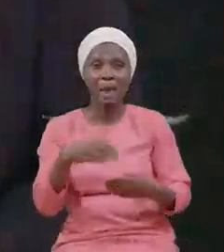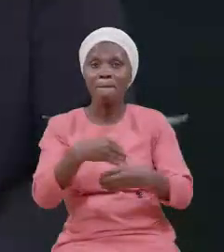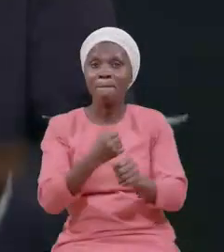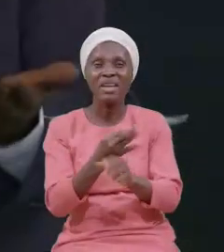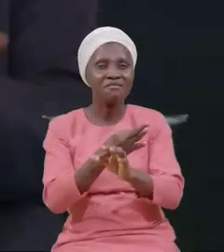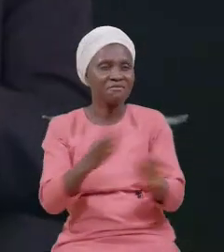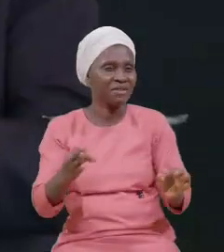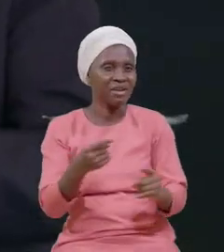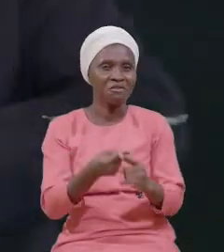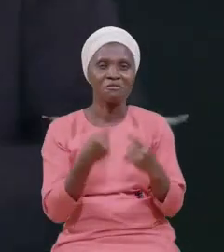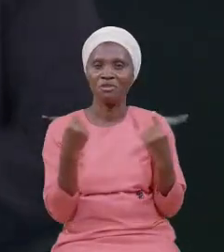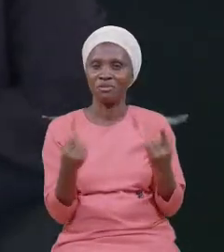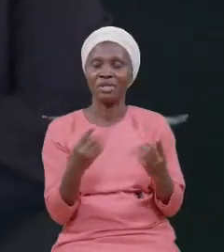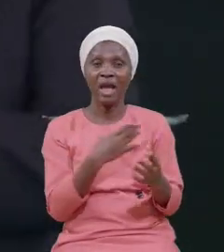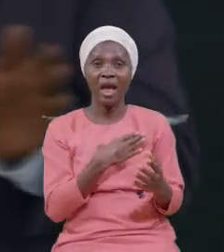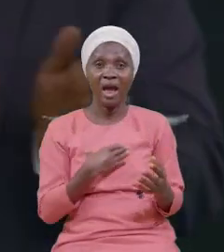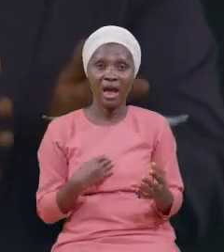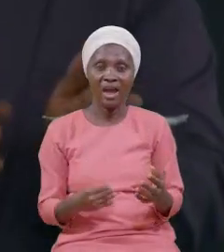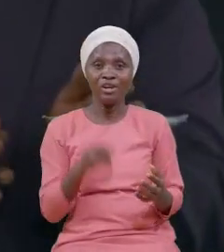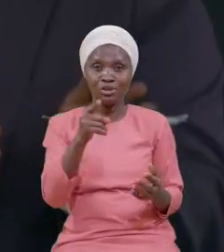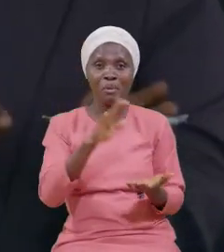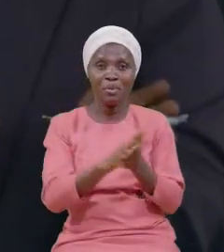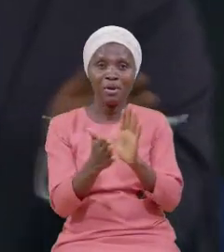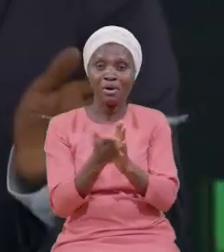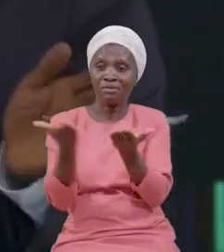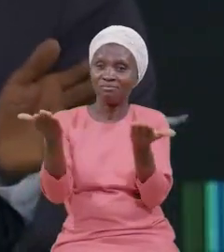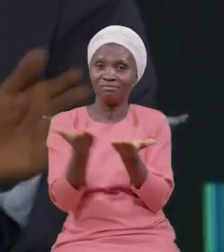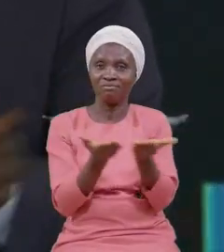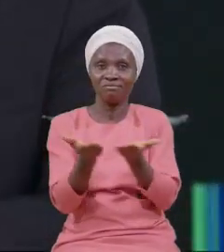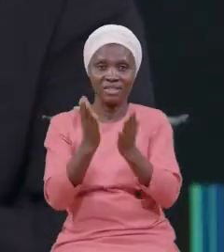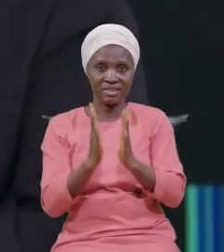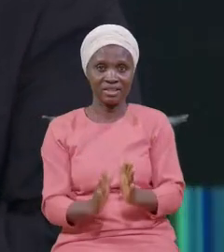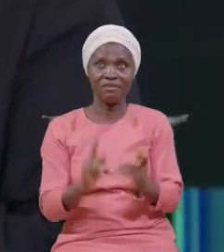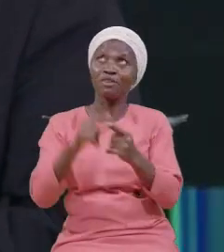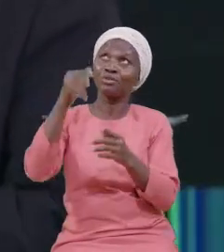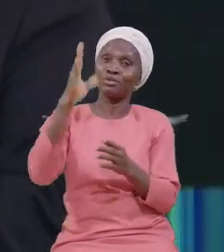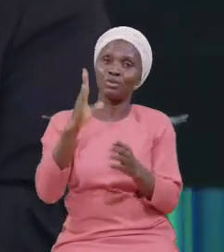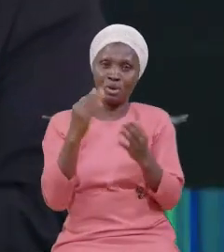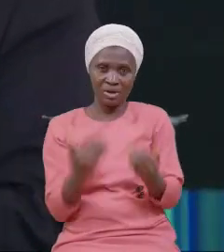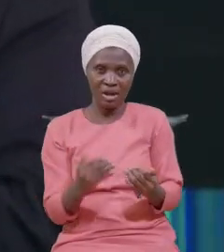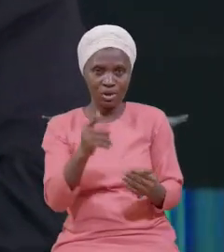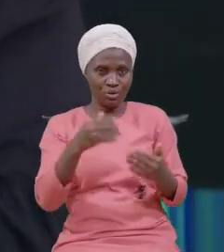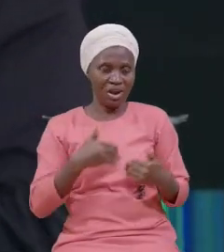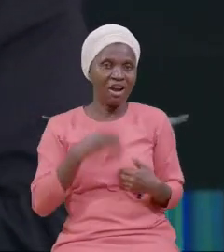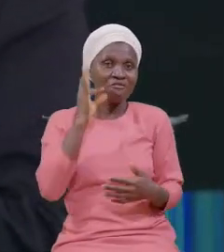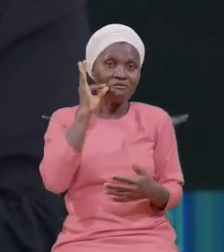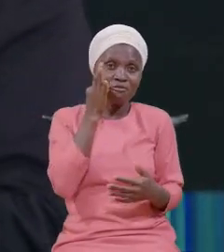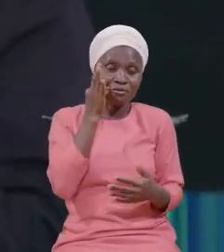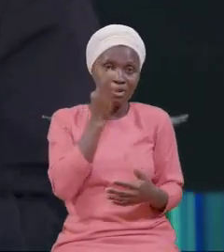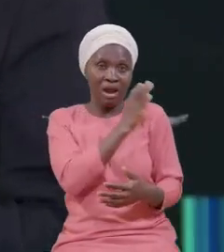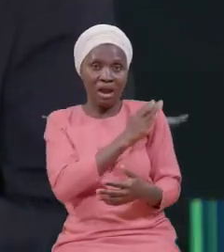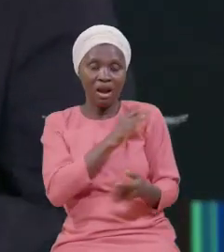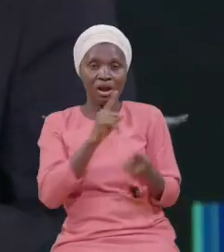and become servants to God, ye have your fruit unto holiness. Now we